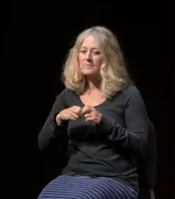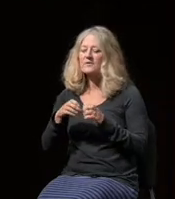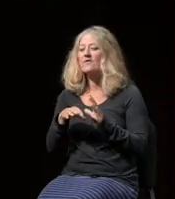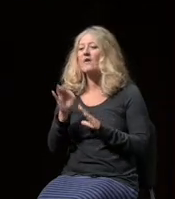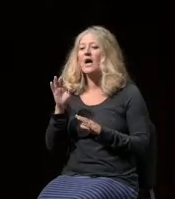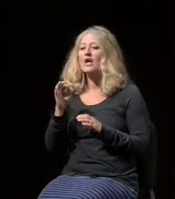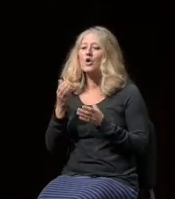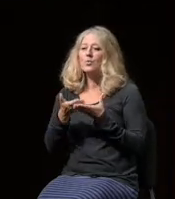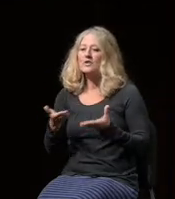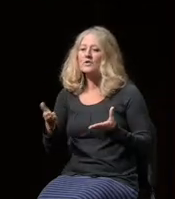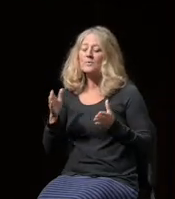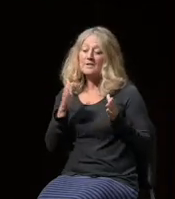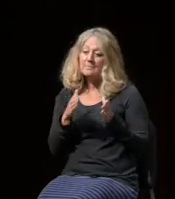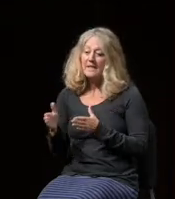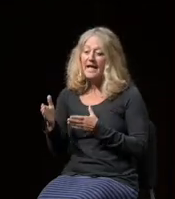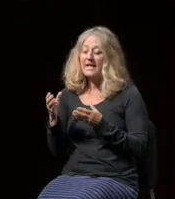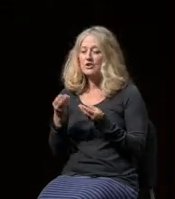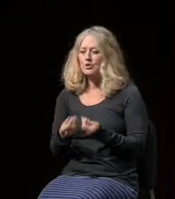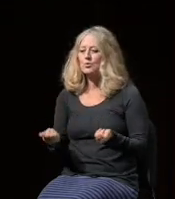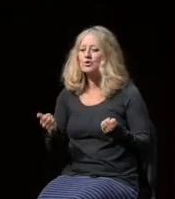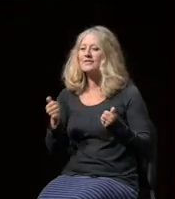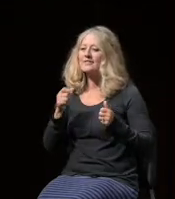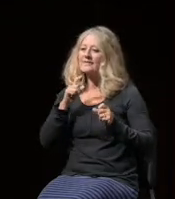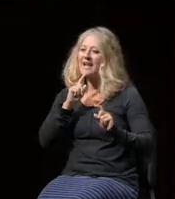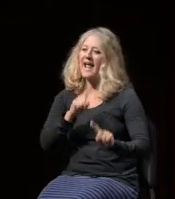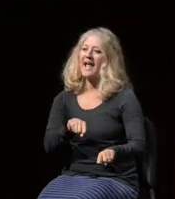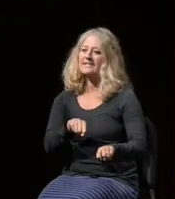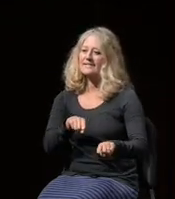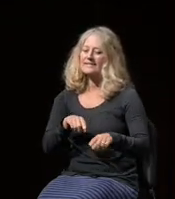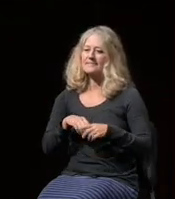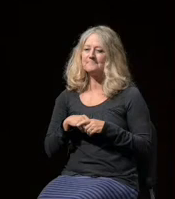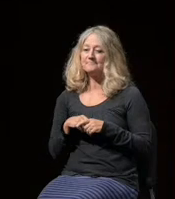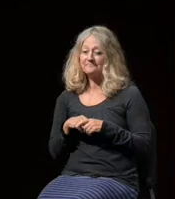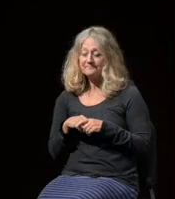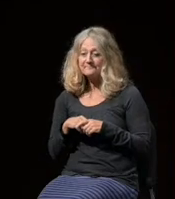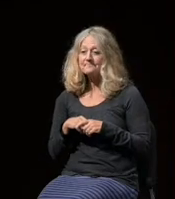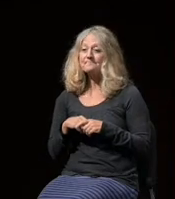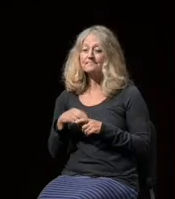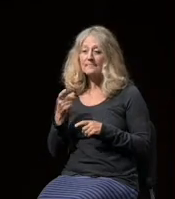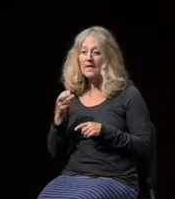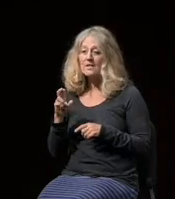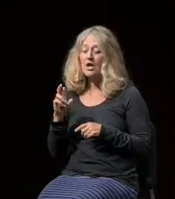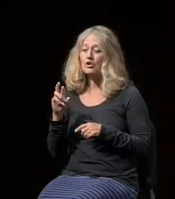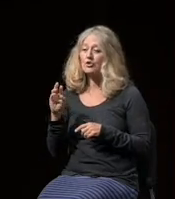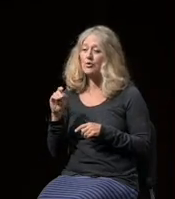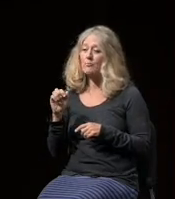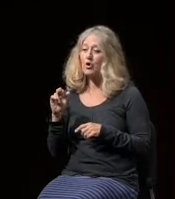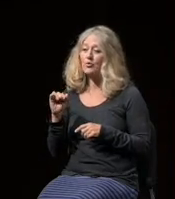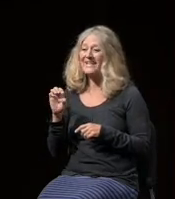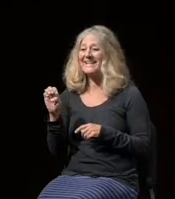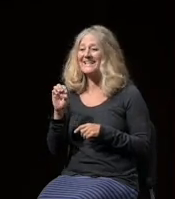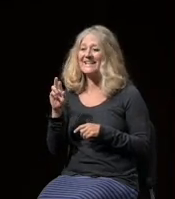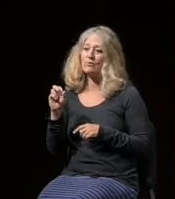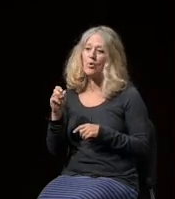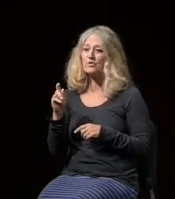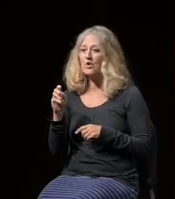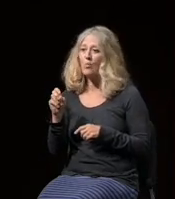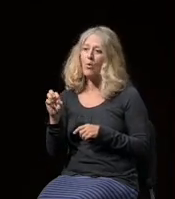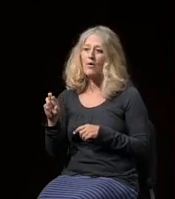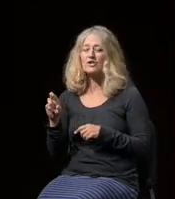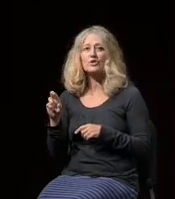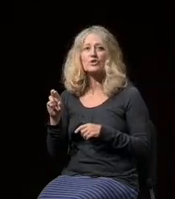resources, plans solutions, and acts. The Dr. Marie E. Rosenwasser President's Leadership Award